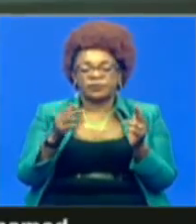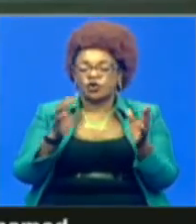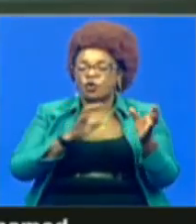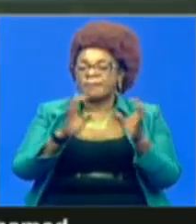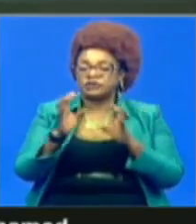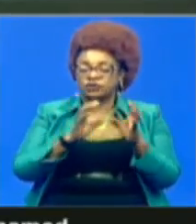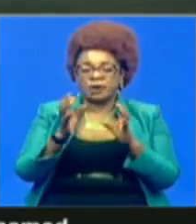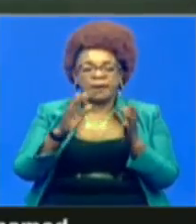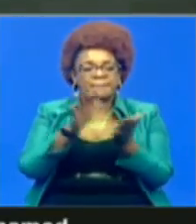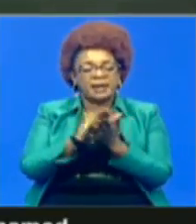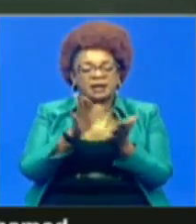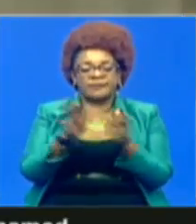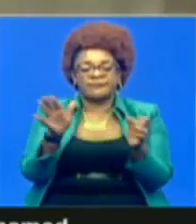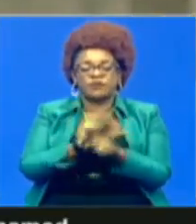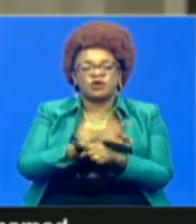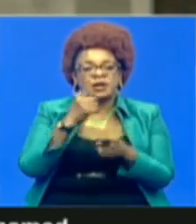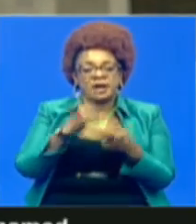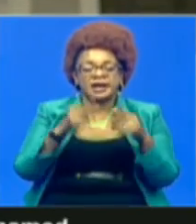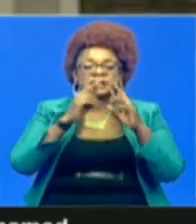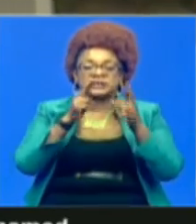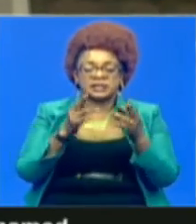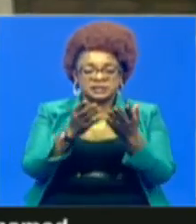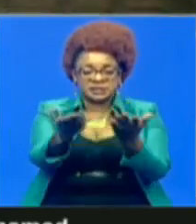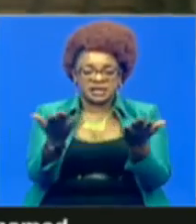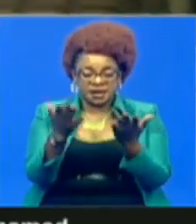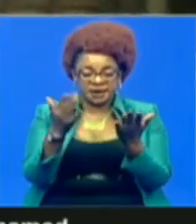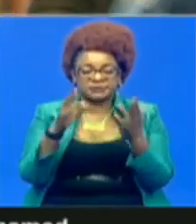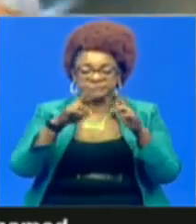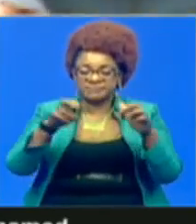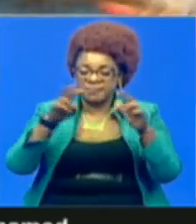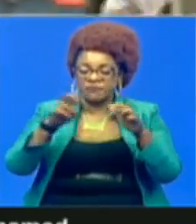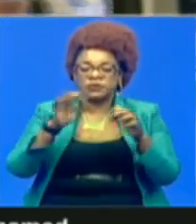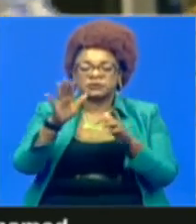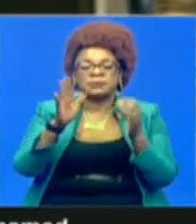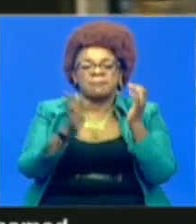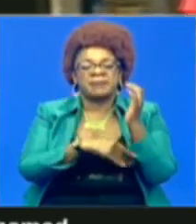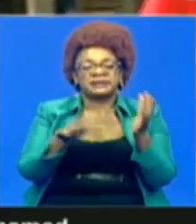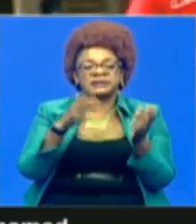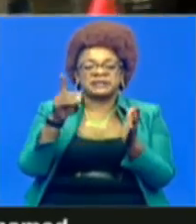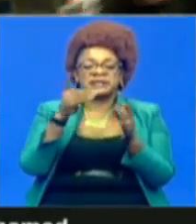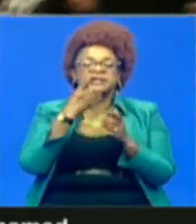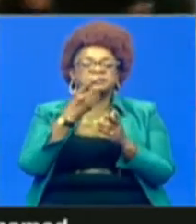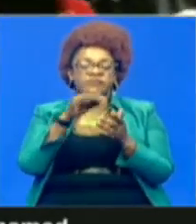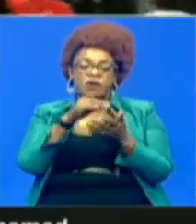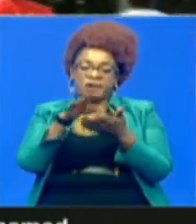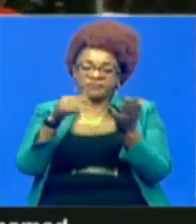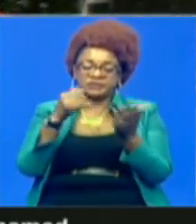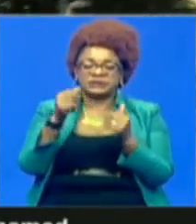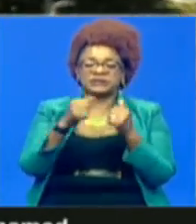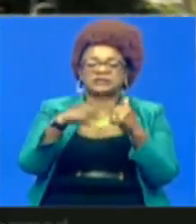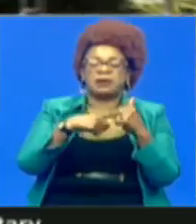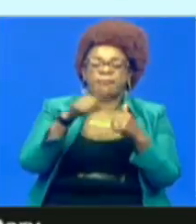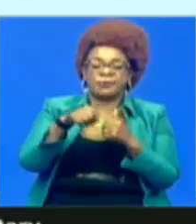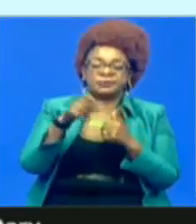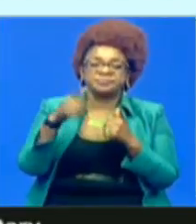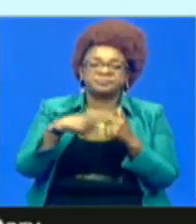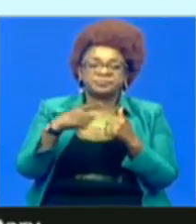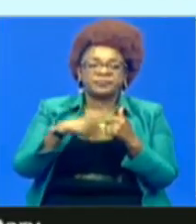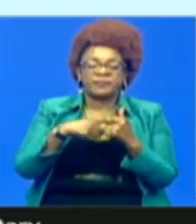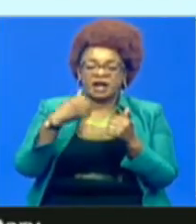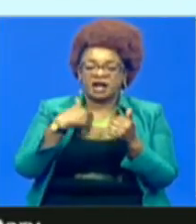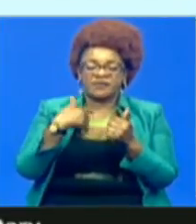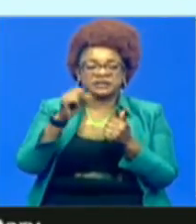full-year results is here, and a 61% surge in its load of bad debts to stand at 16.6 billion shillings took the shine off Stanbic